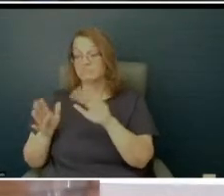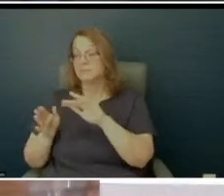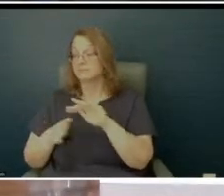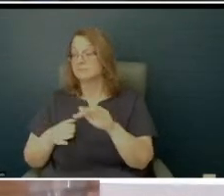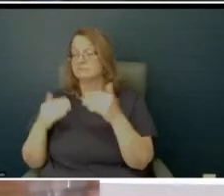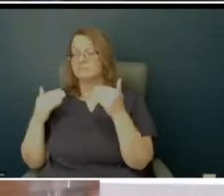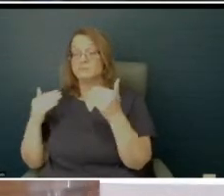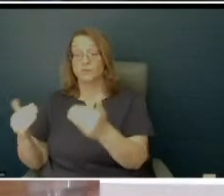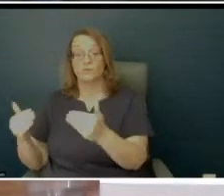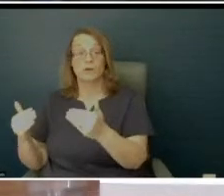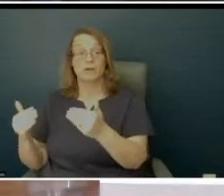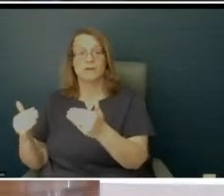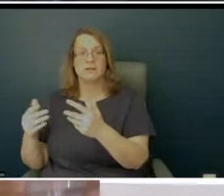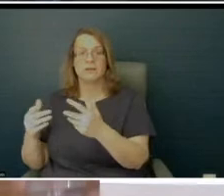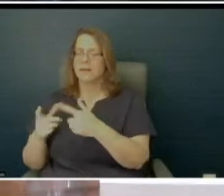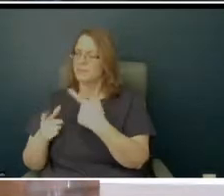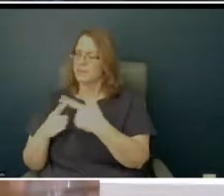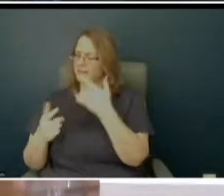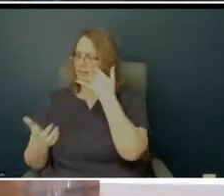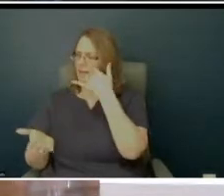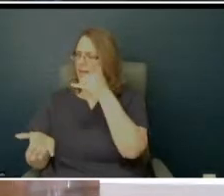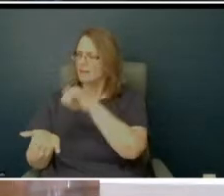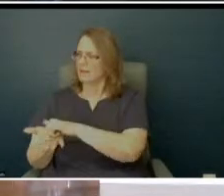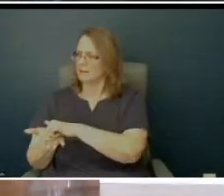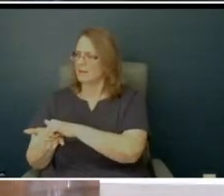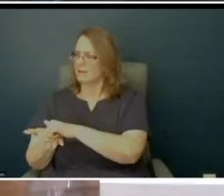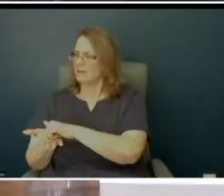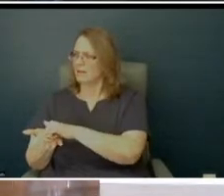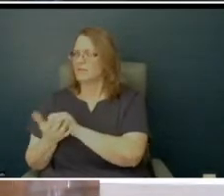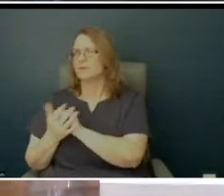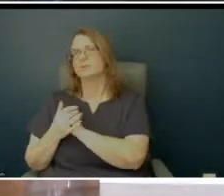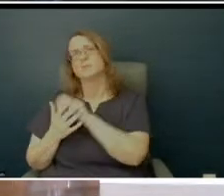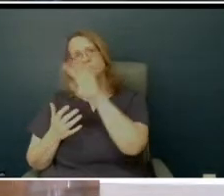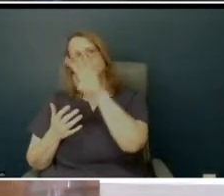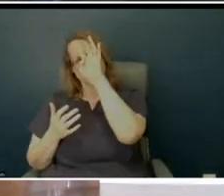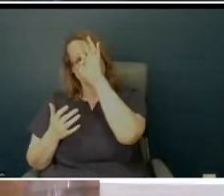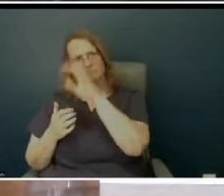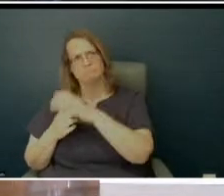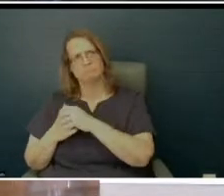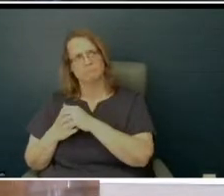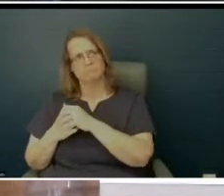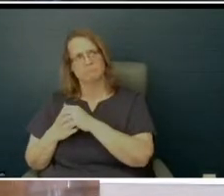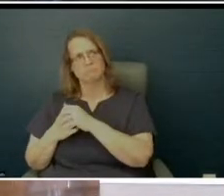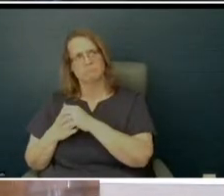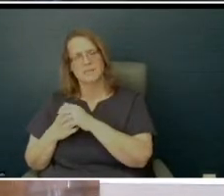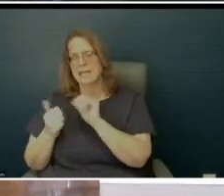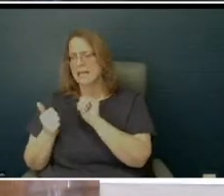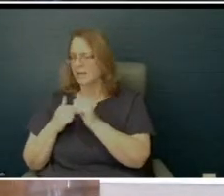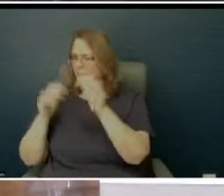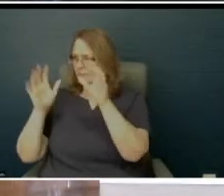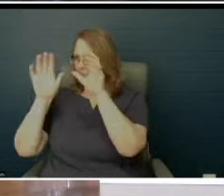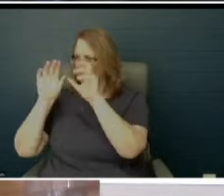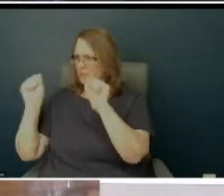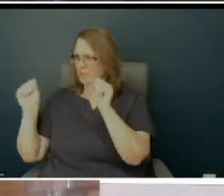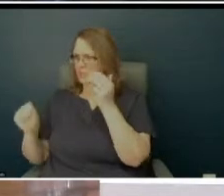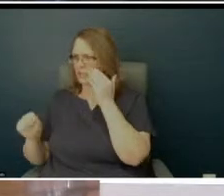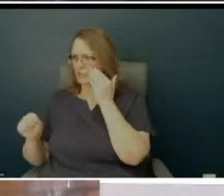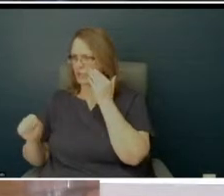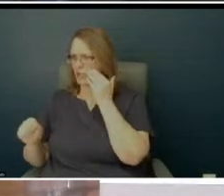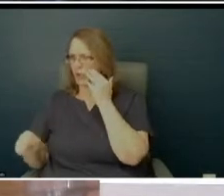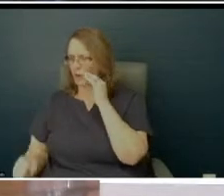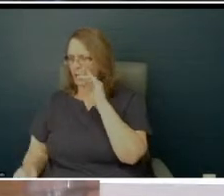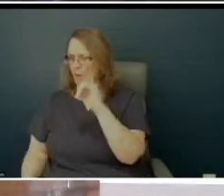I hung up, I was quizzical as to how does the president even know Mr.